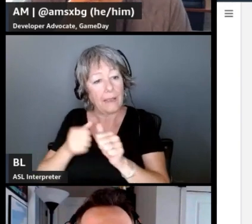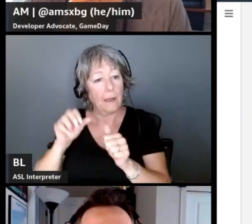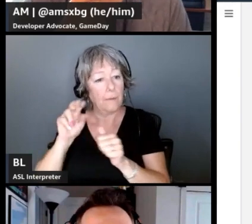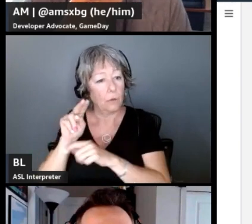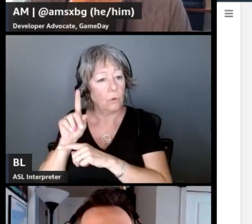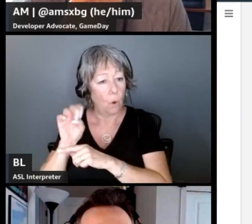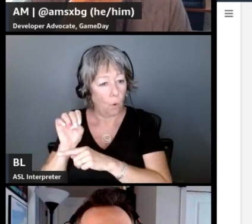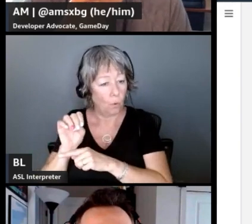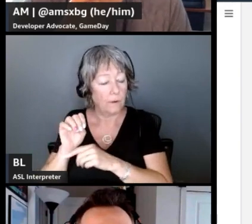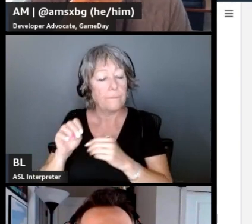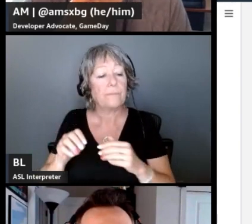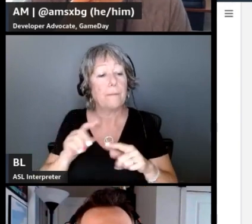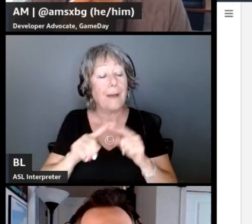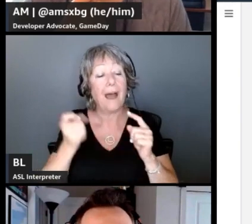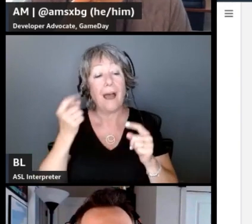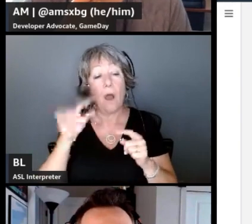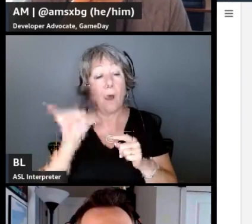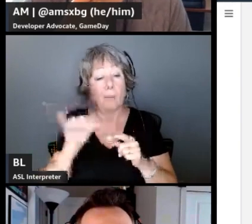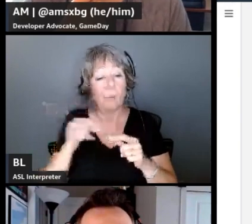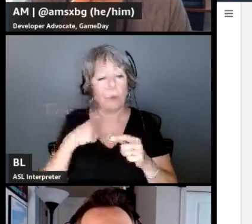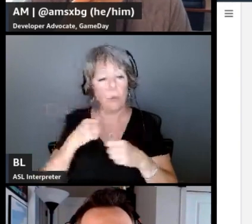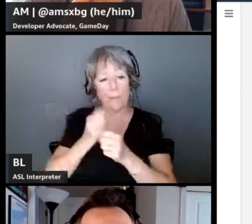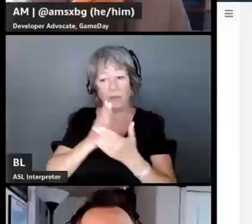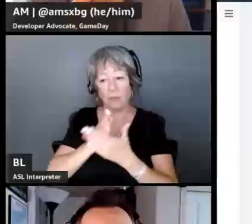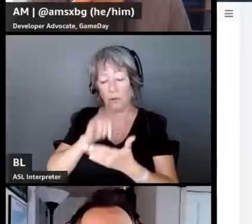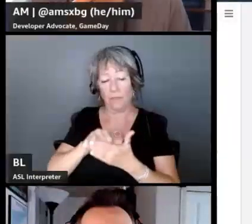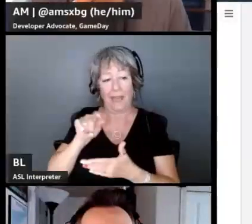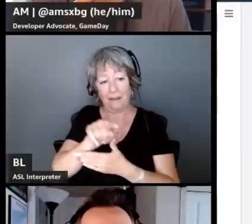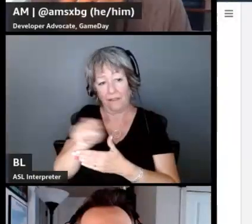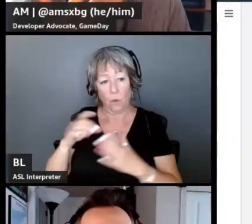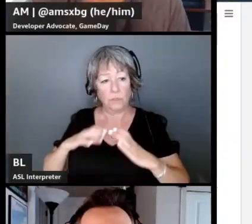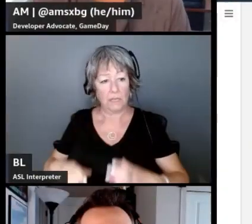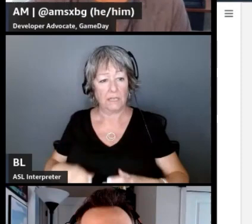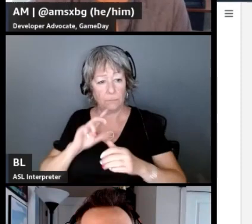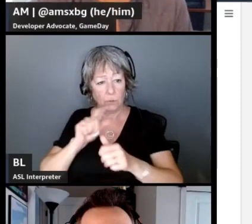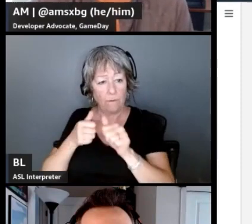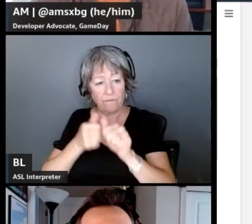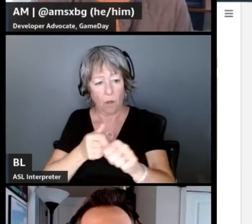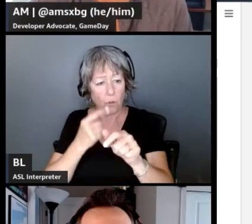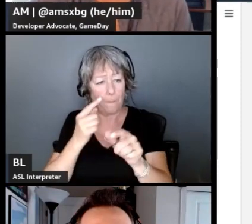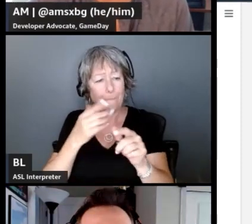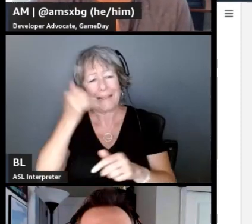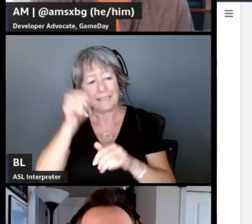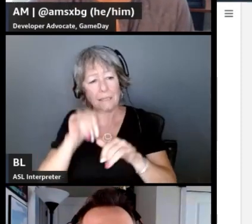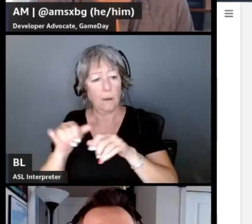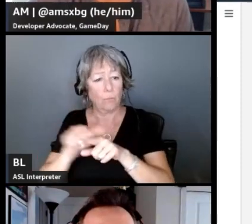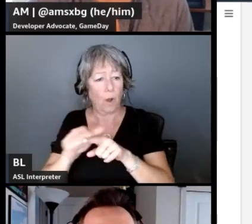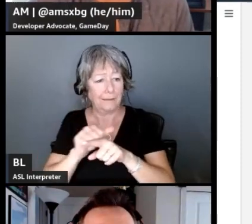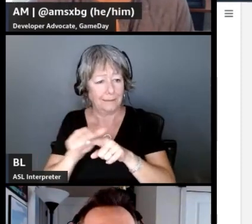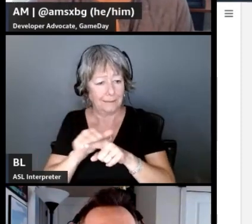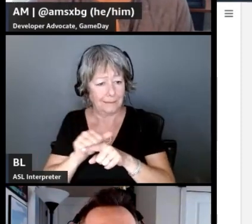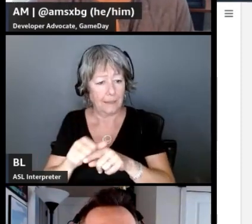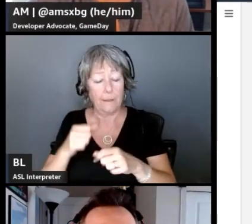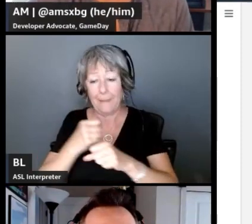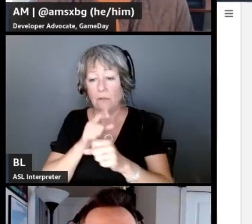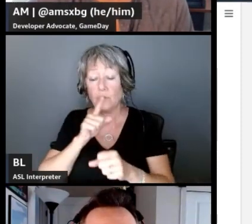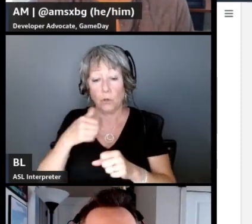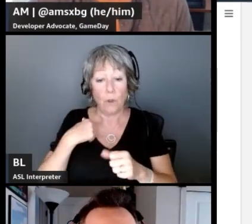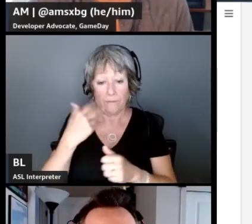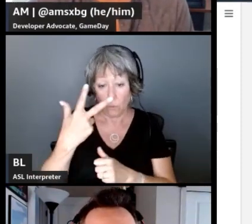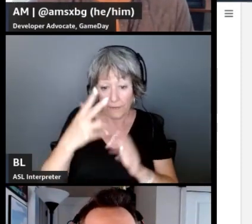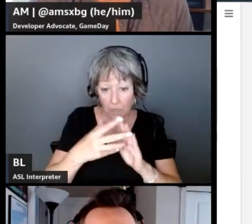their cluster follows all the best practices that we have been advocating for so many years of running the service, right? They do keep 3 copies of data. They do